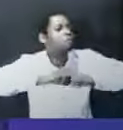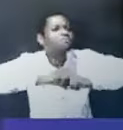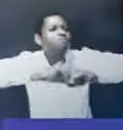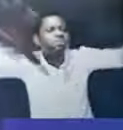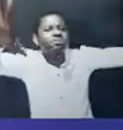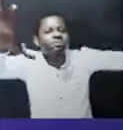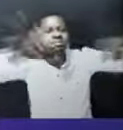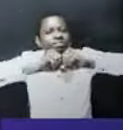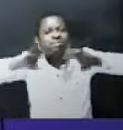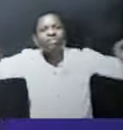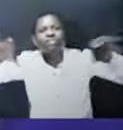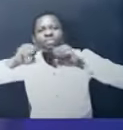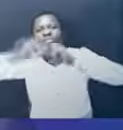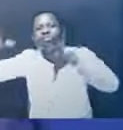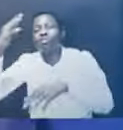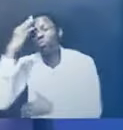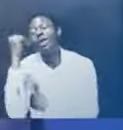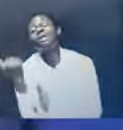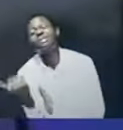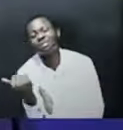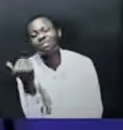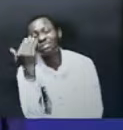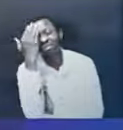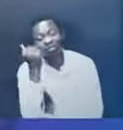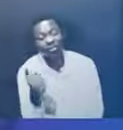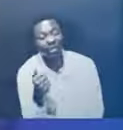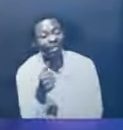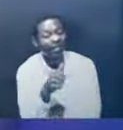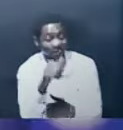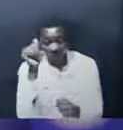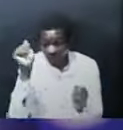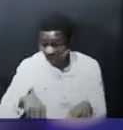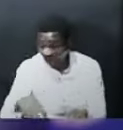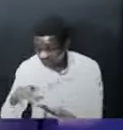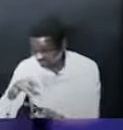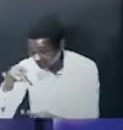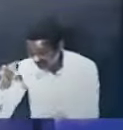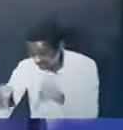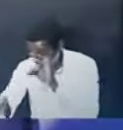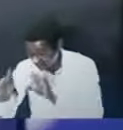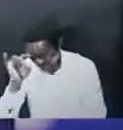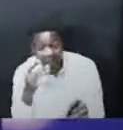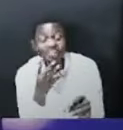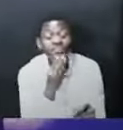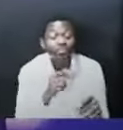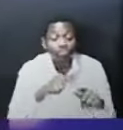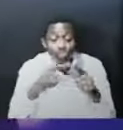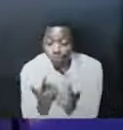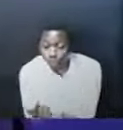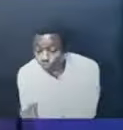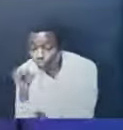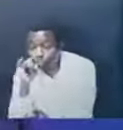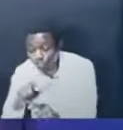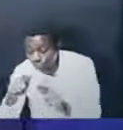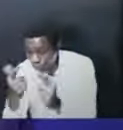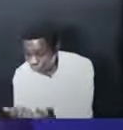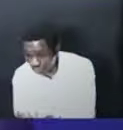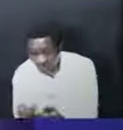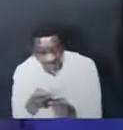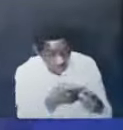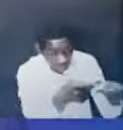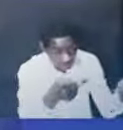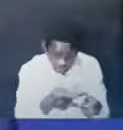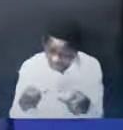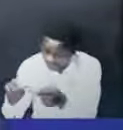do you find them on any place on the land according to Strabo, any habitable portion of the earth,